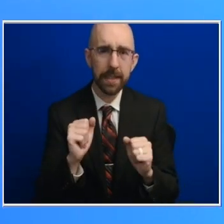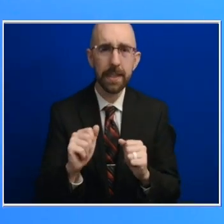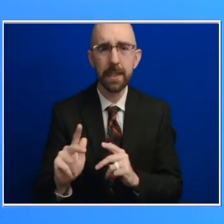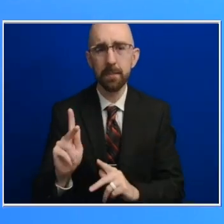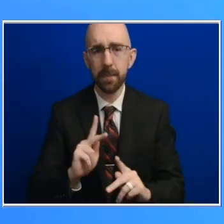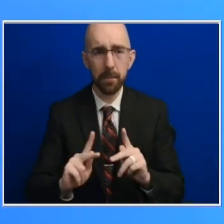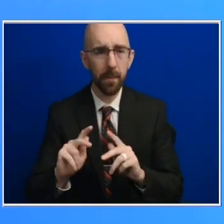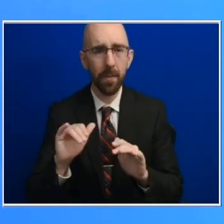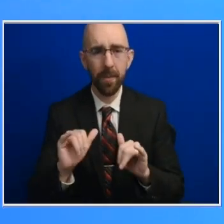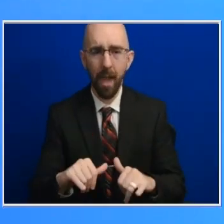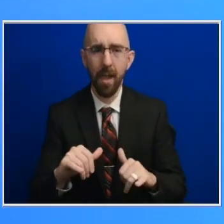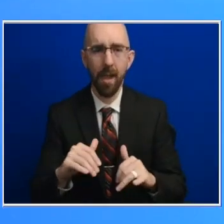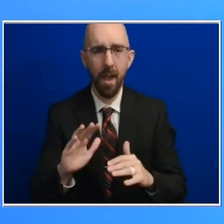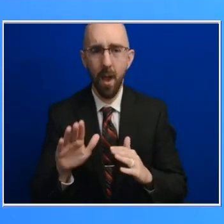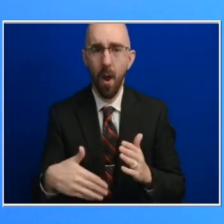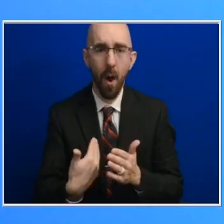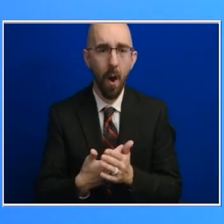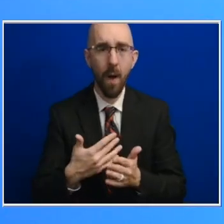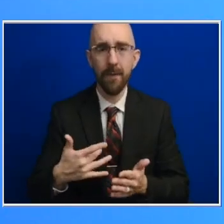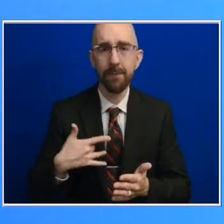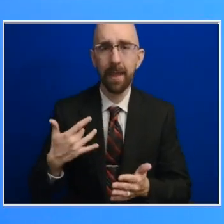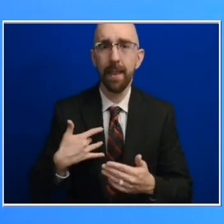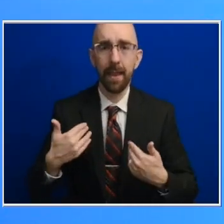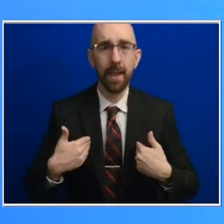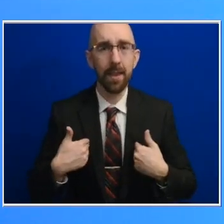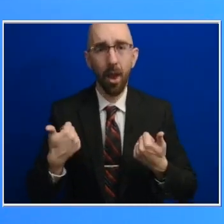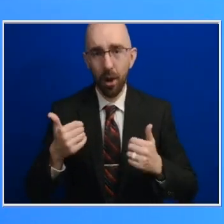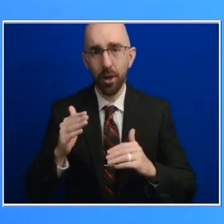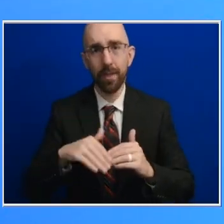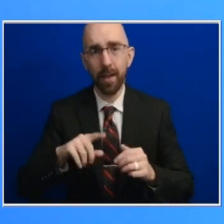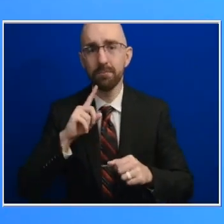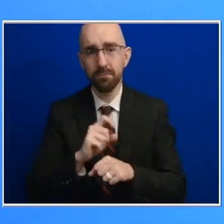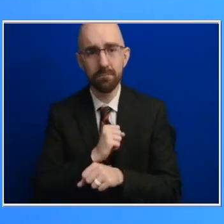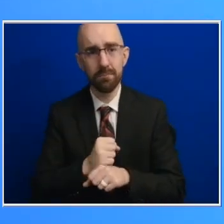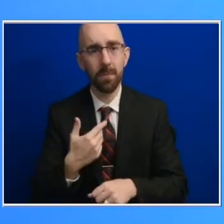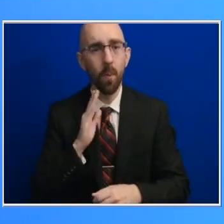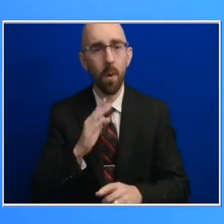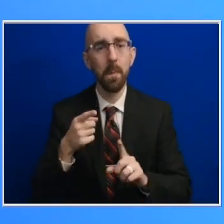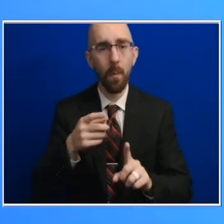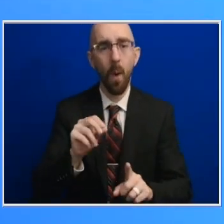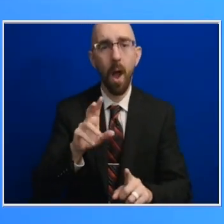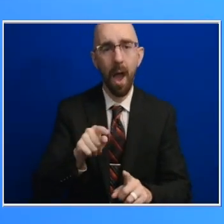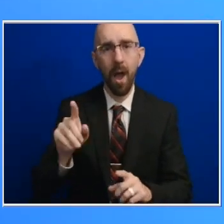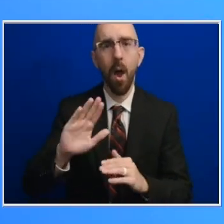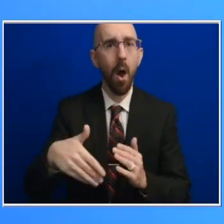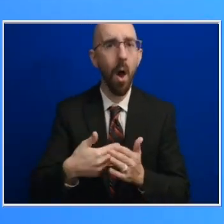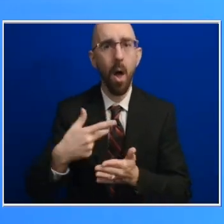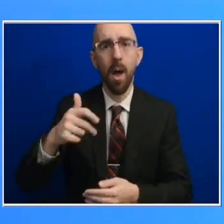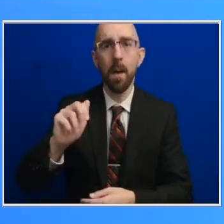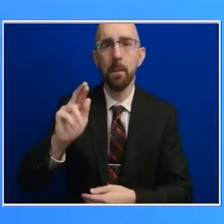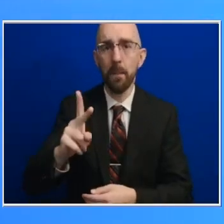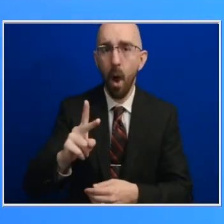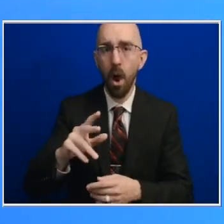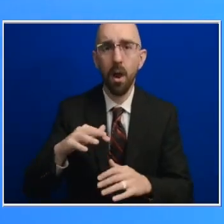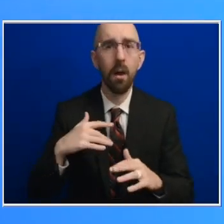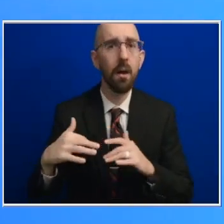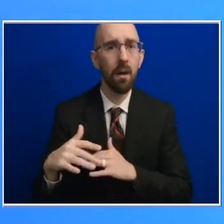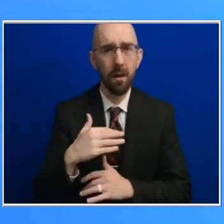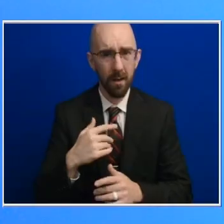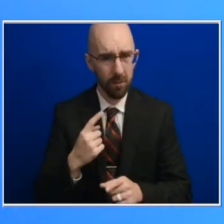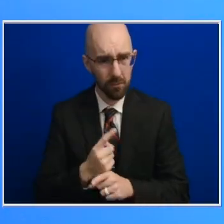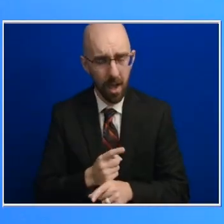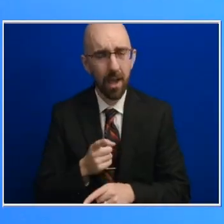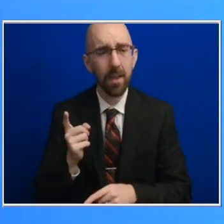were all feeling younger than they were. And I'll point out they were all at the park. Yeah, right? I like it. And so they were